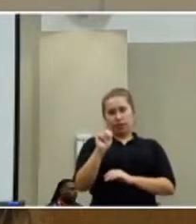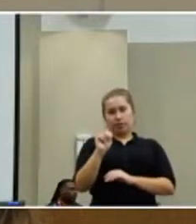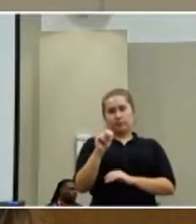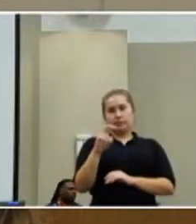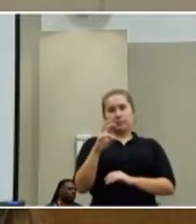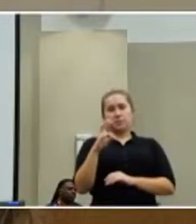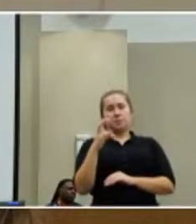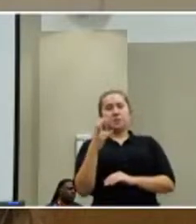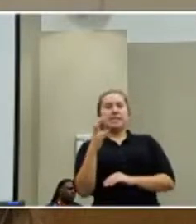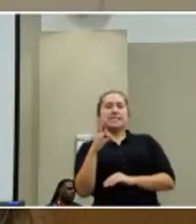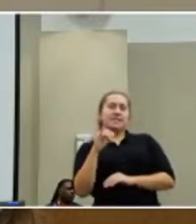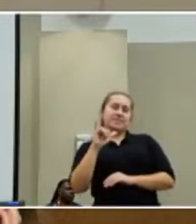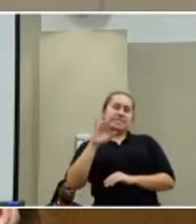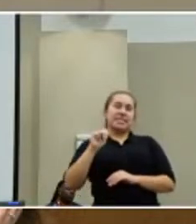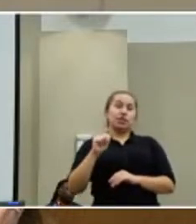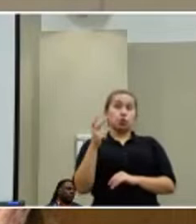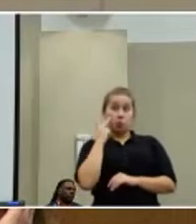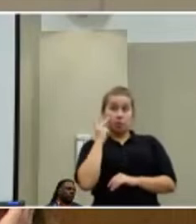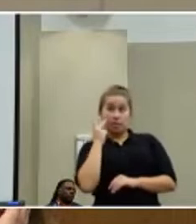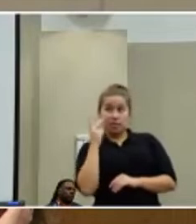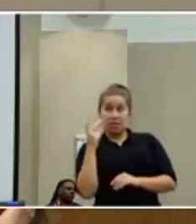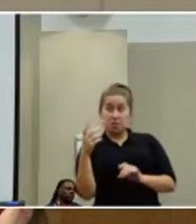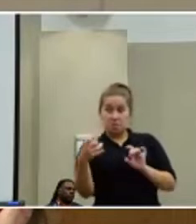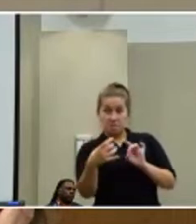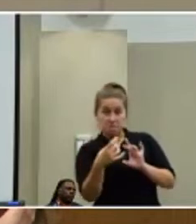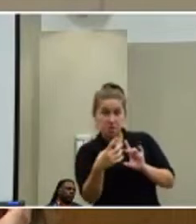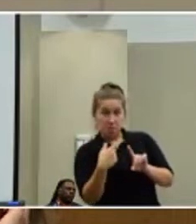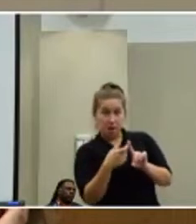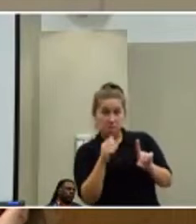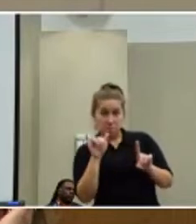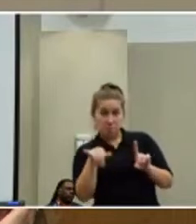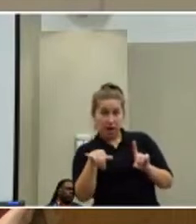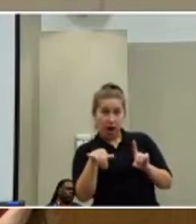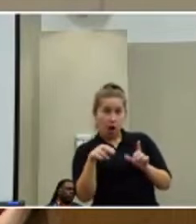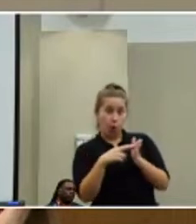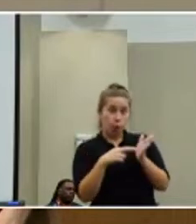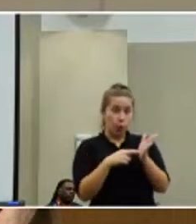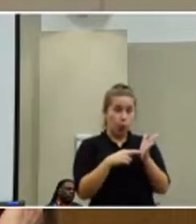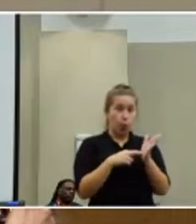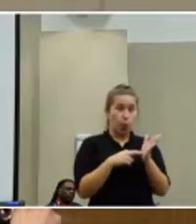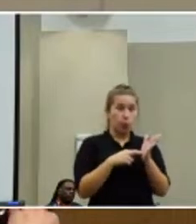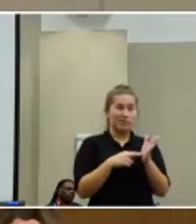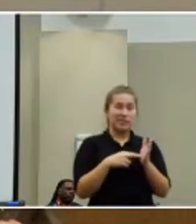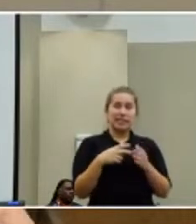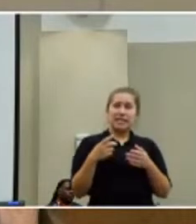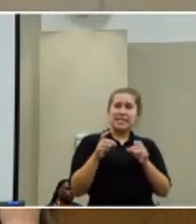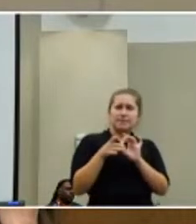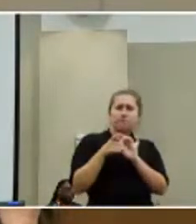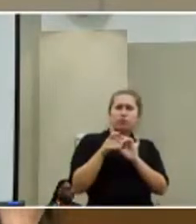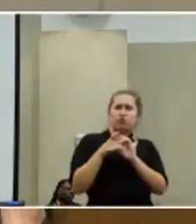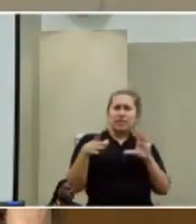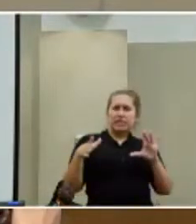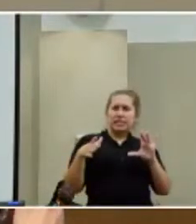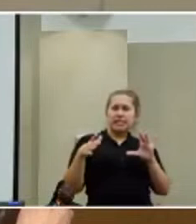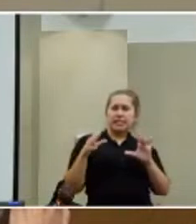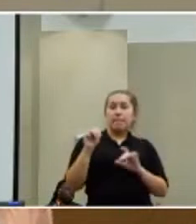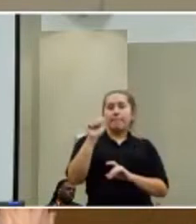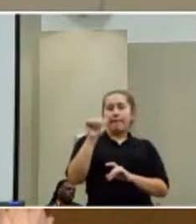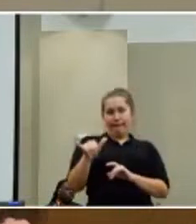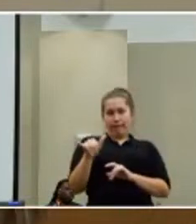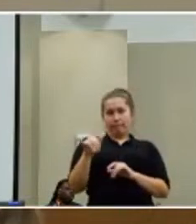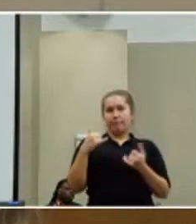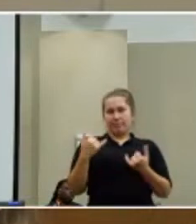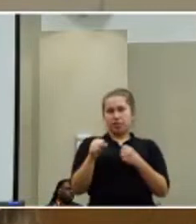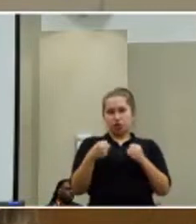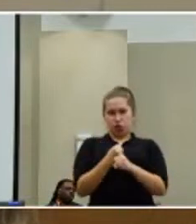see what public comments we receive on that rule, as it has been out since the proposed rule has been out since May of